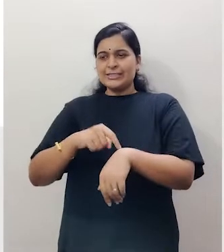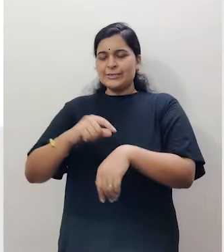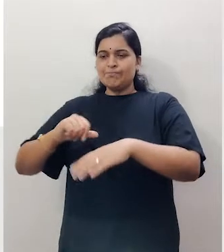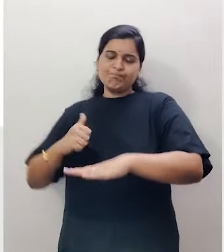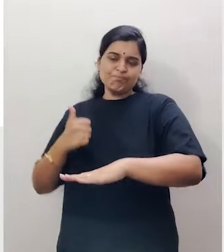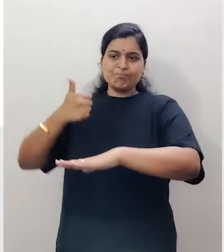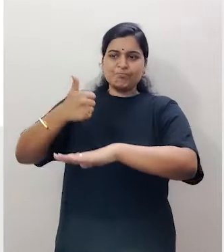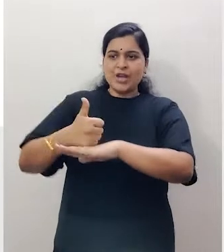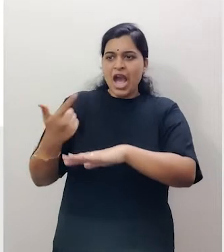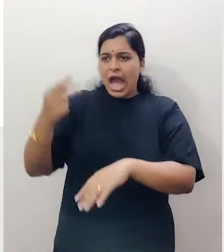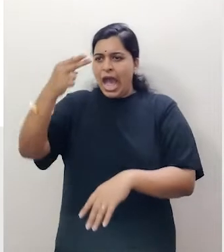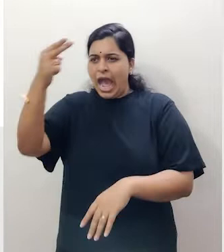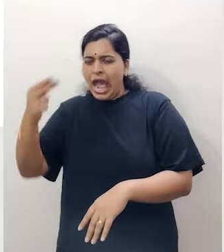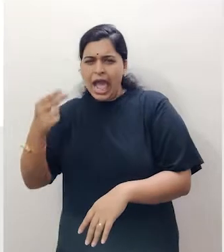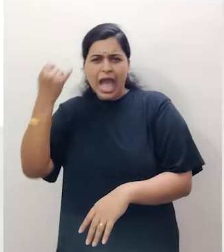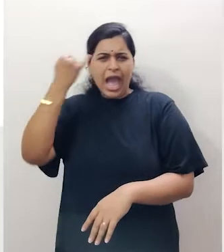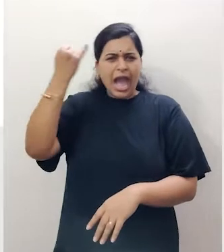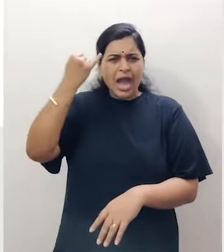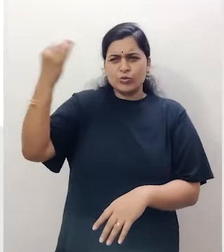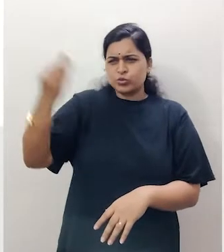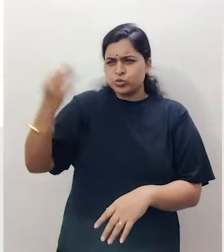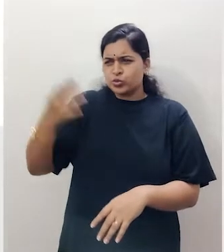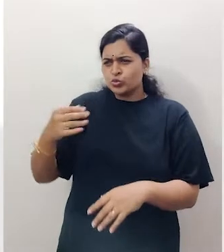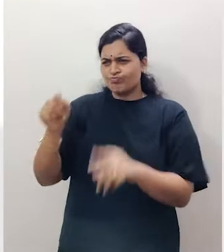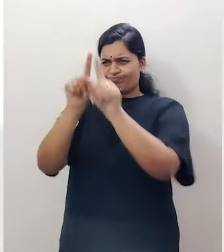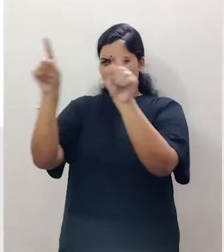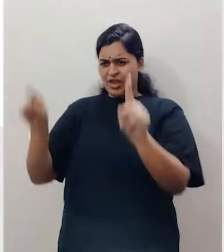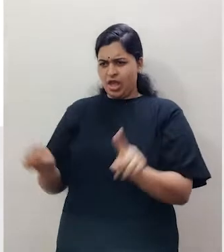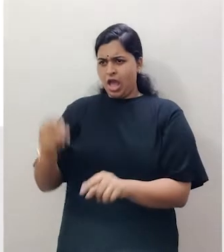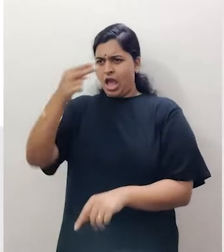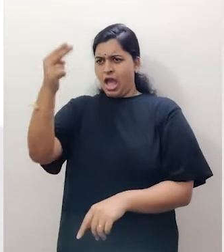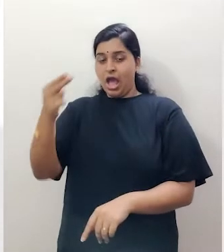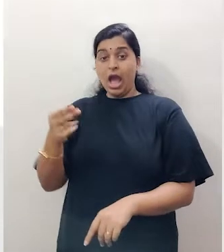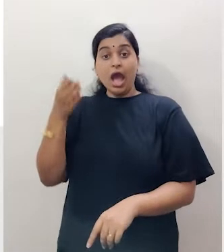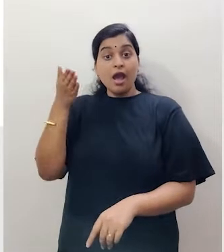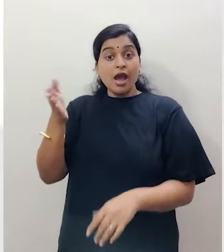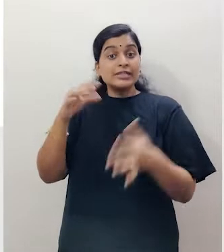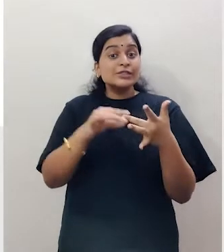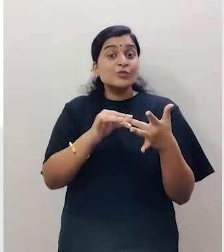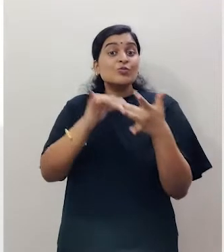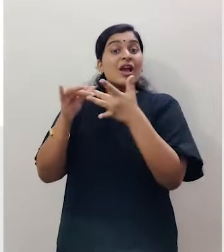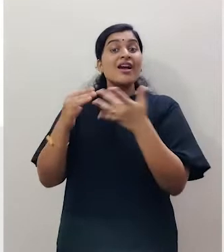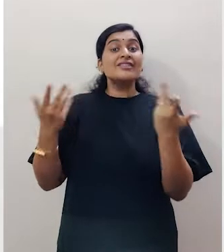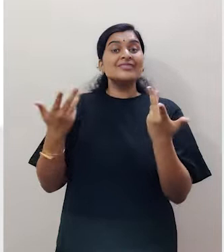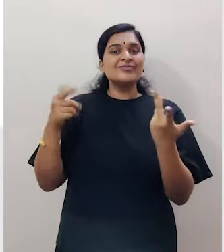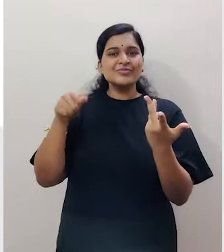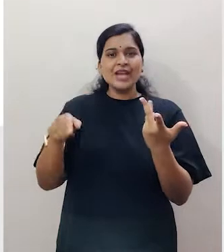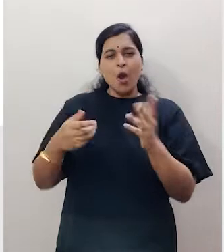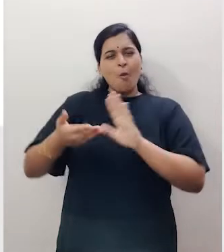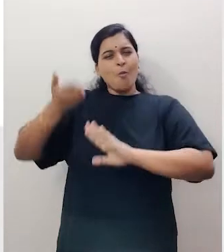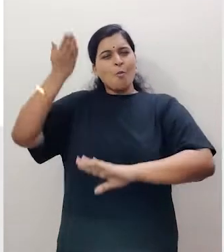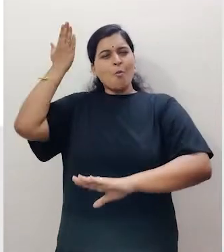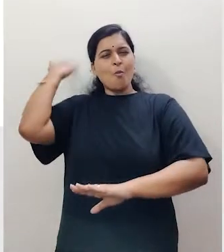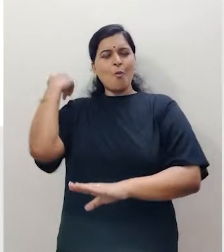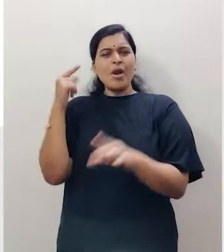painting on a daily basis and tracing his motifs on canvas. A unique characteristic about Mashe was that he continued to use